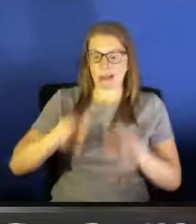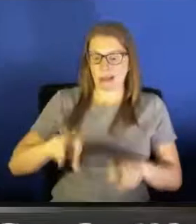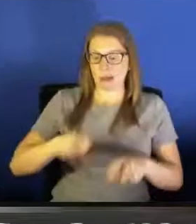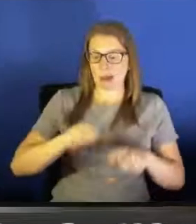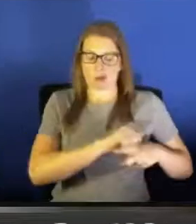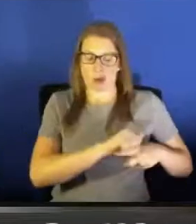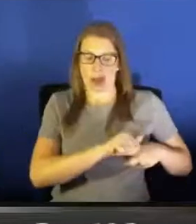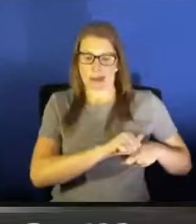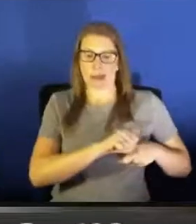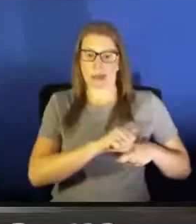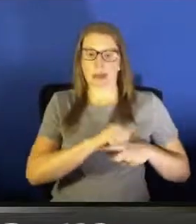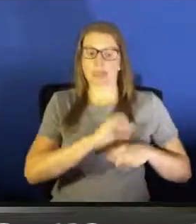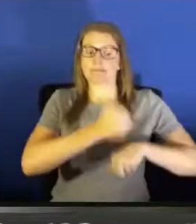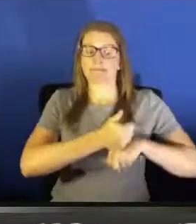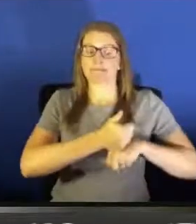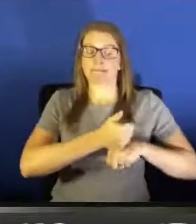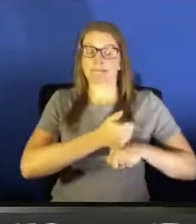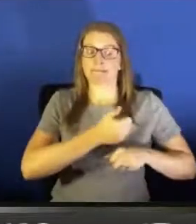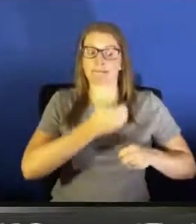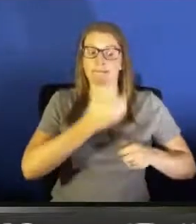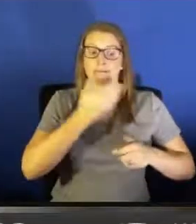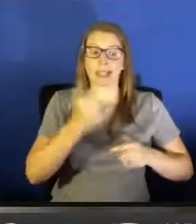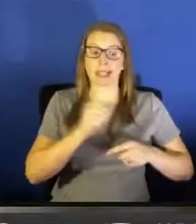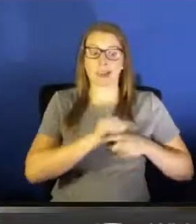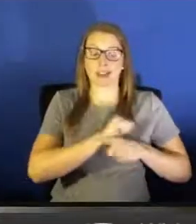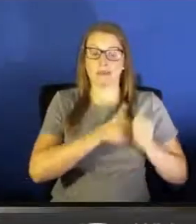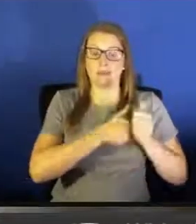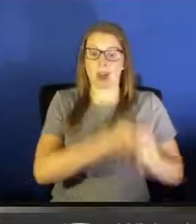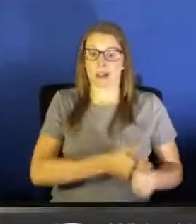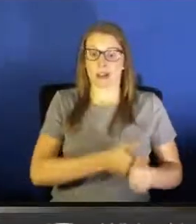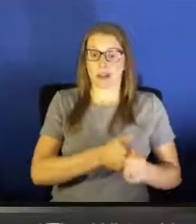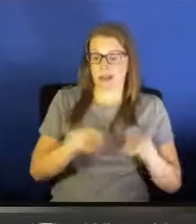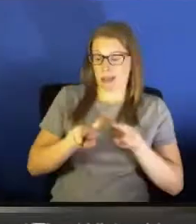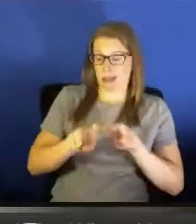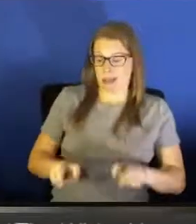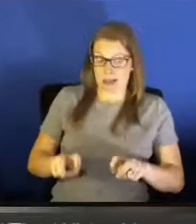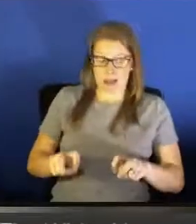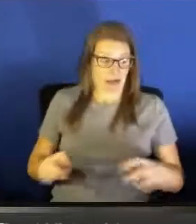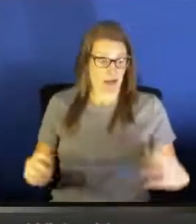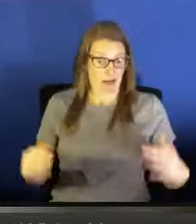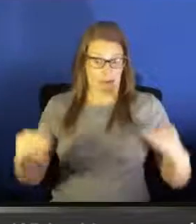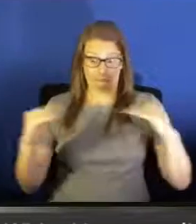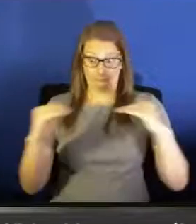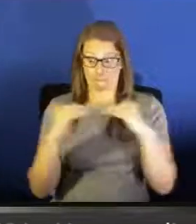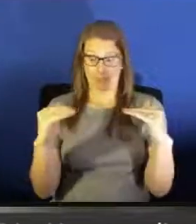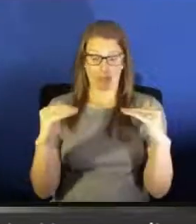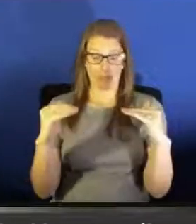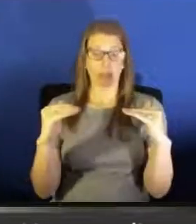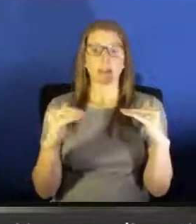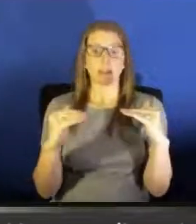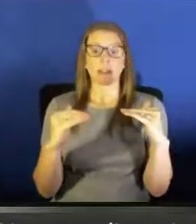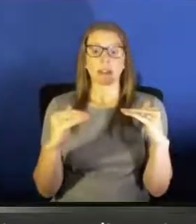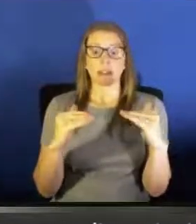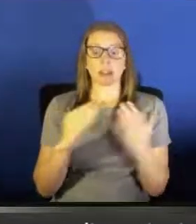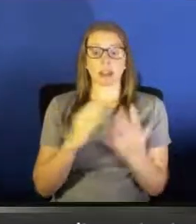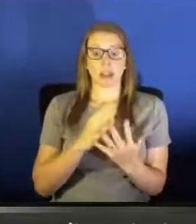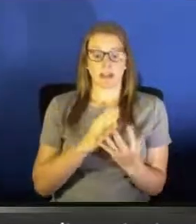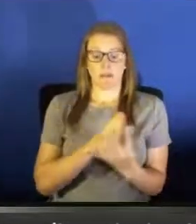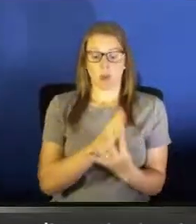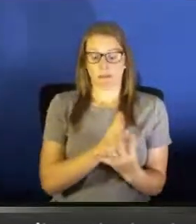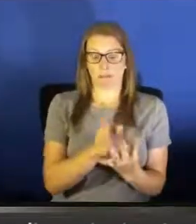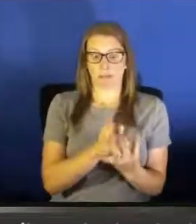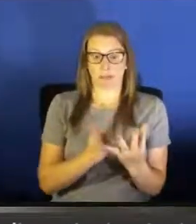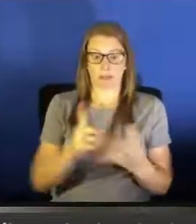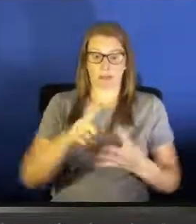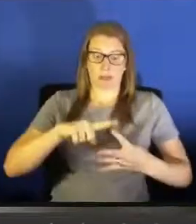it establishes best practices and assesses our ability to meet those best practices in 4 main areas. One is